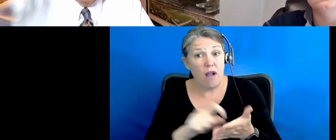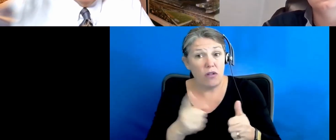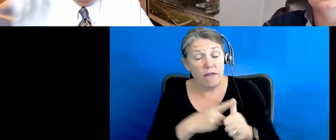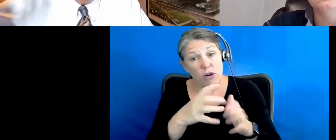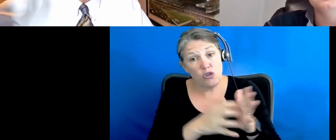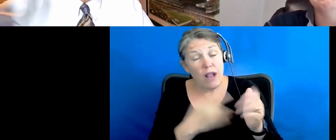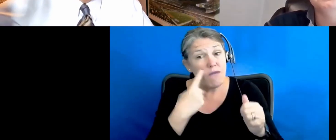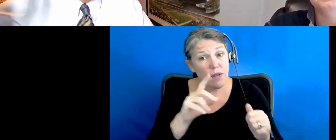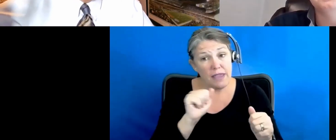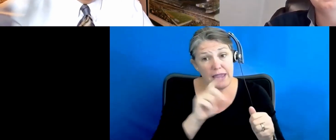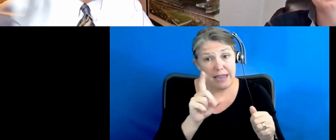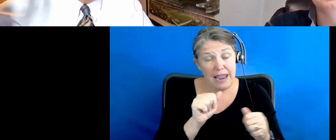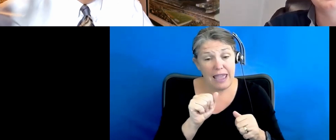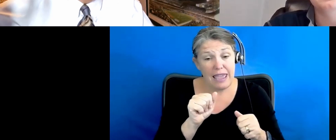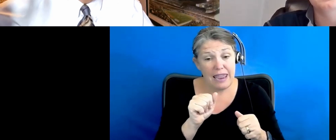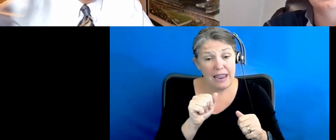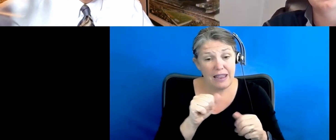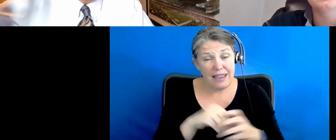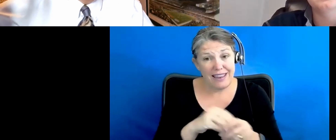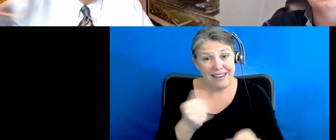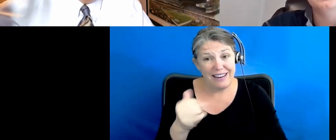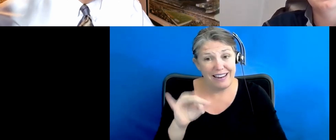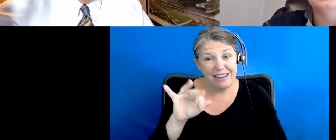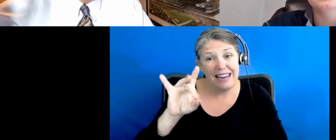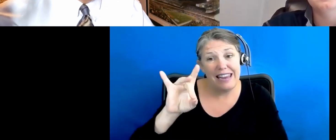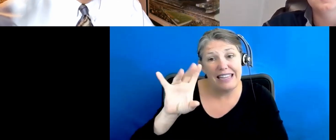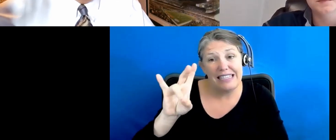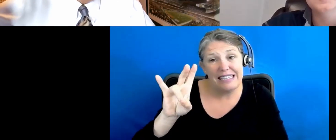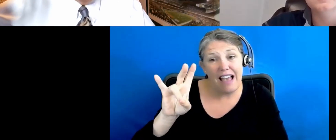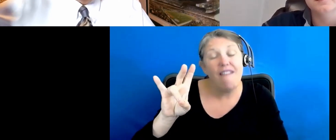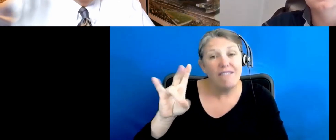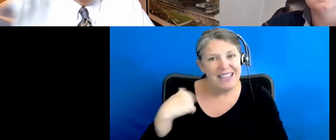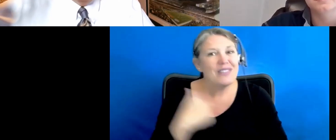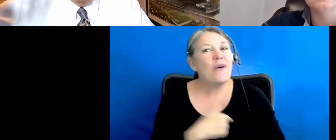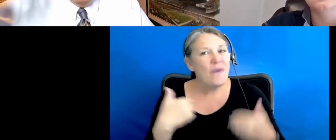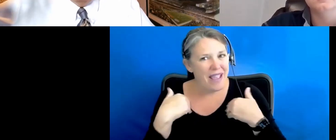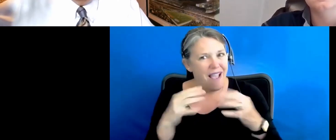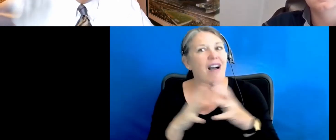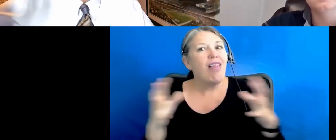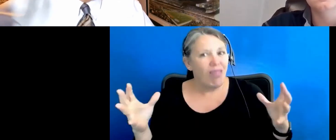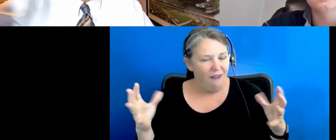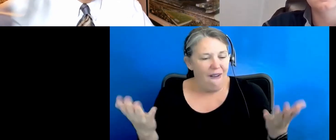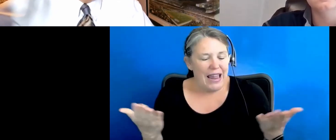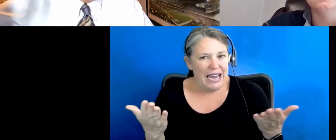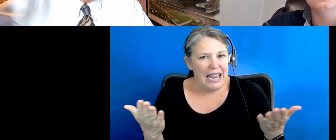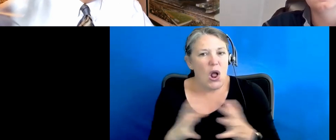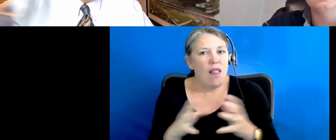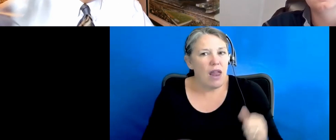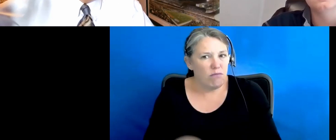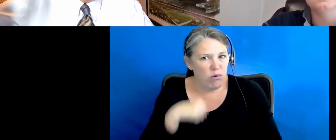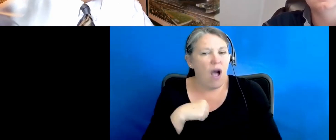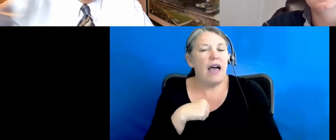the Americans with Disabilities Act in 1987. So we have a lot at stake here. We have a lot of pride